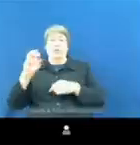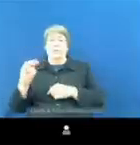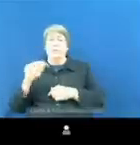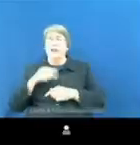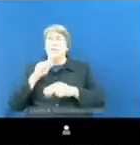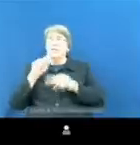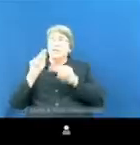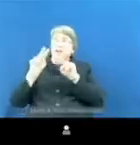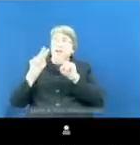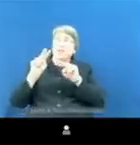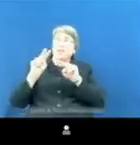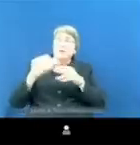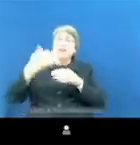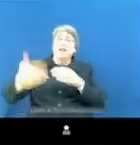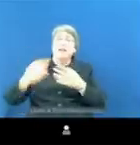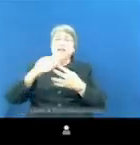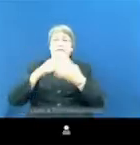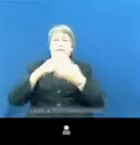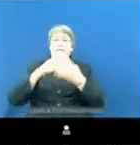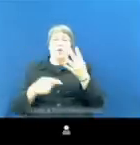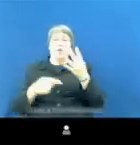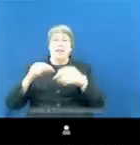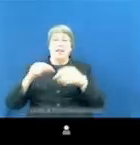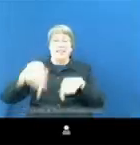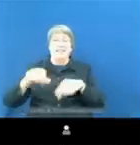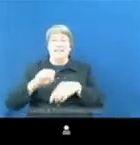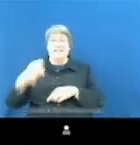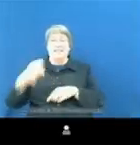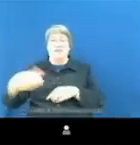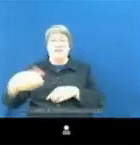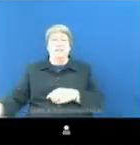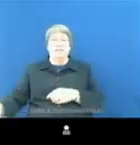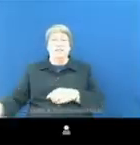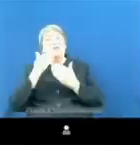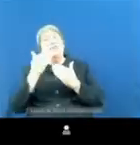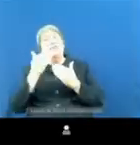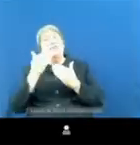next 4 in this series. So thank you very much.